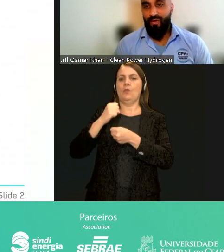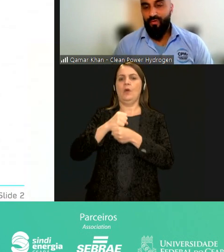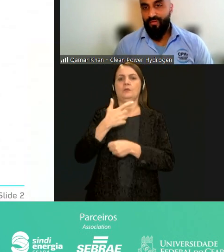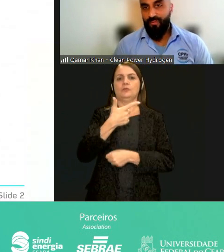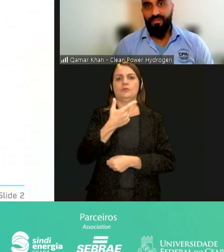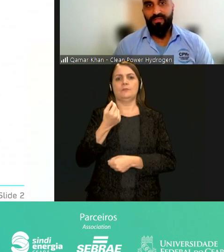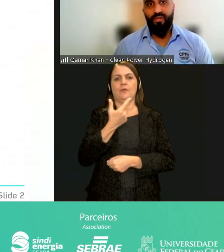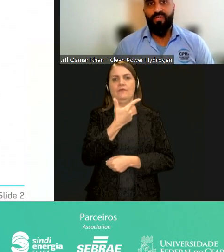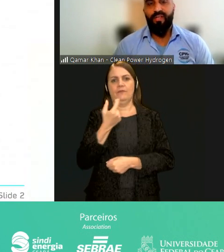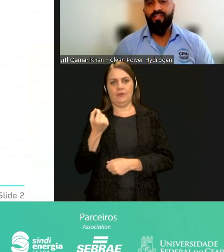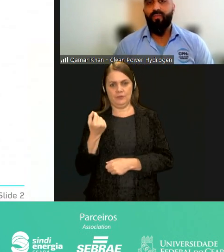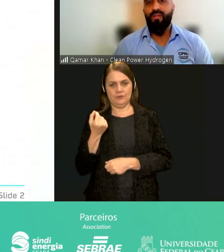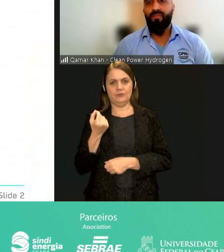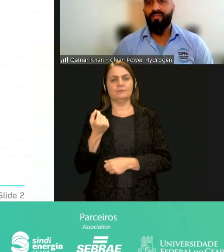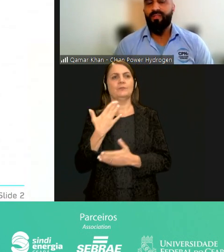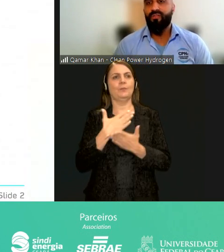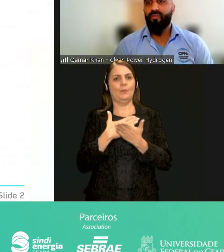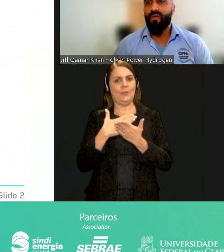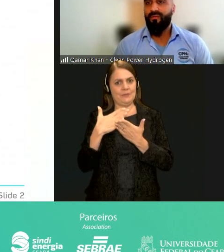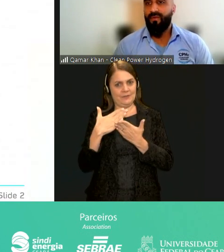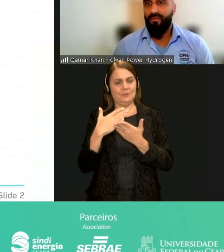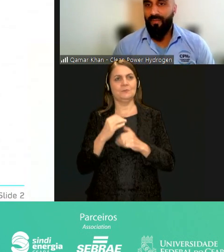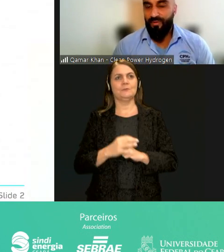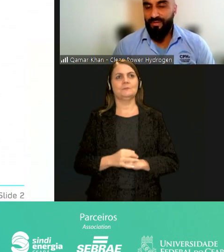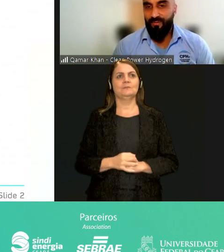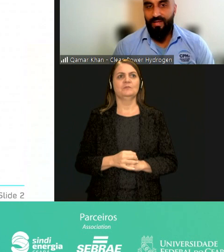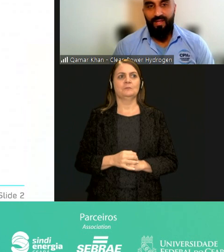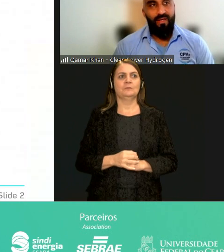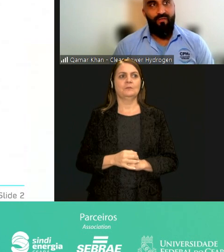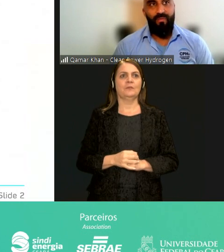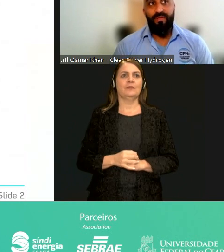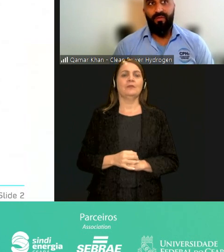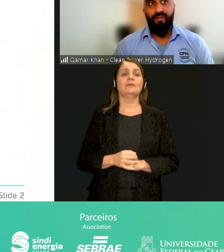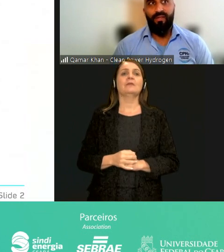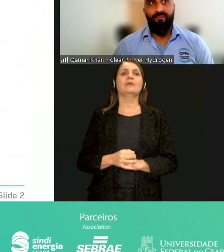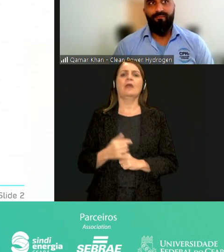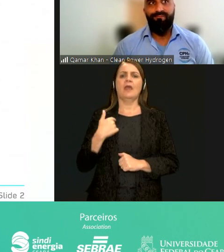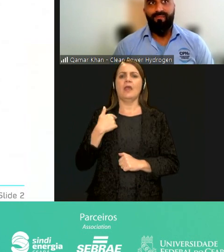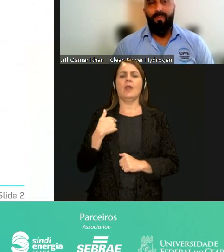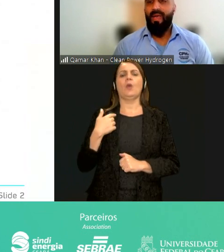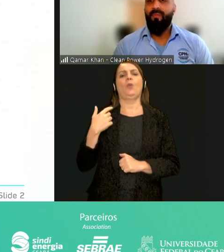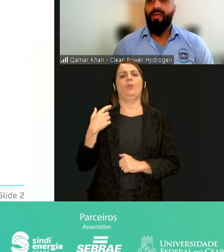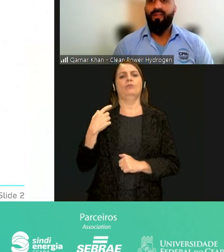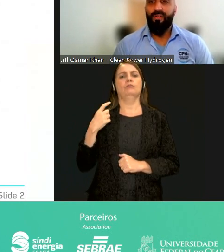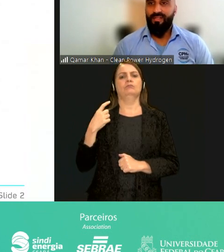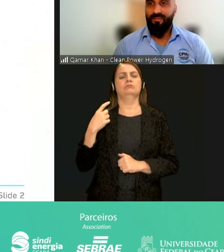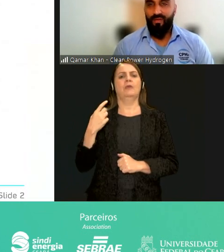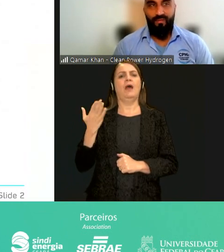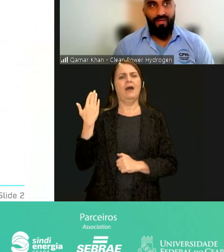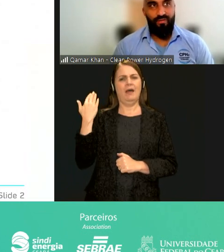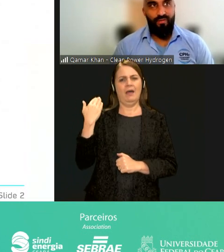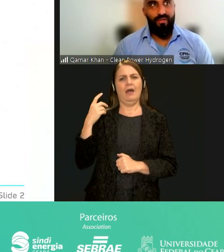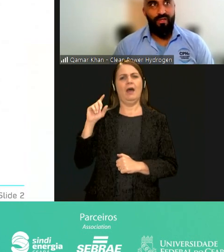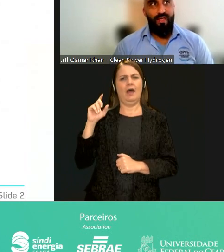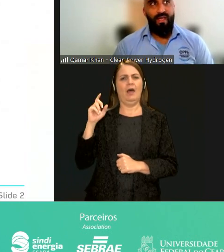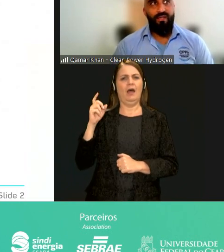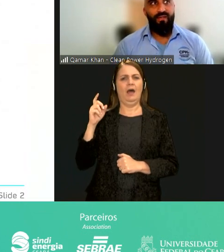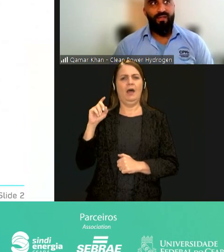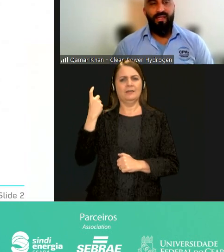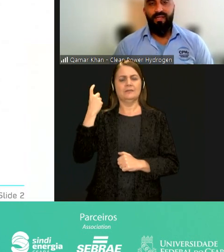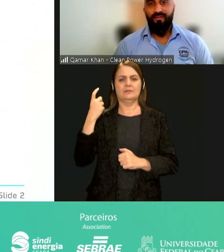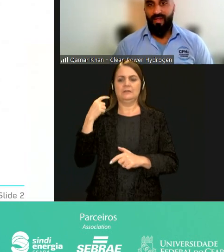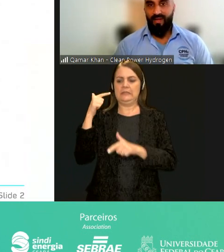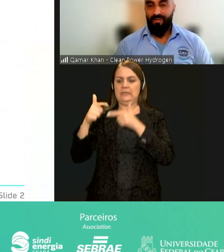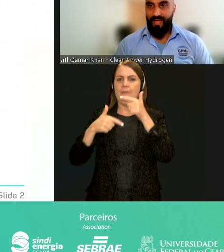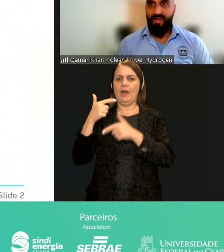founder of the business, Dr. Nigel Williamson, used to work for a reputable PEM electrolyzer manufacturer, and